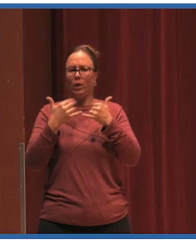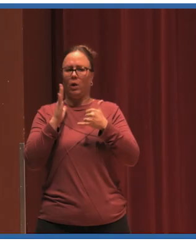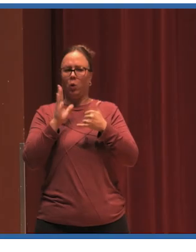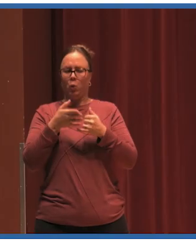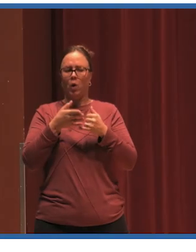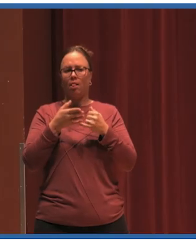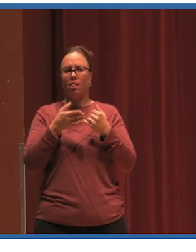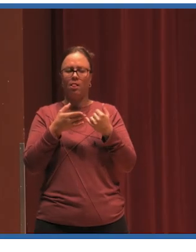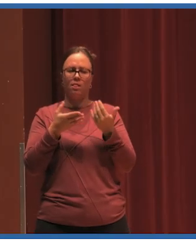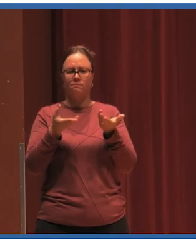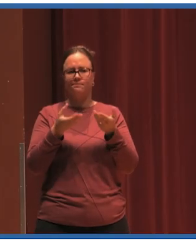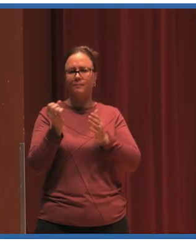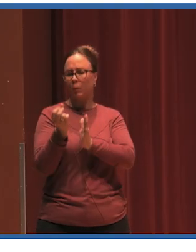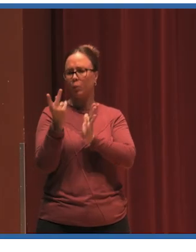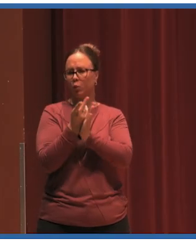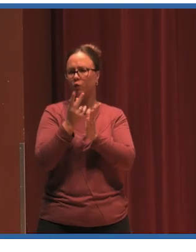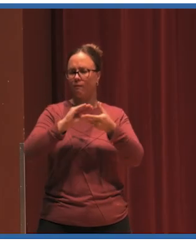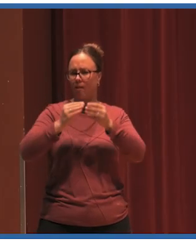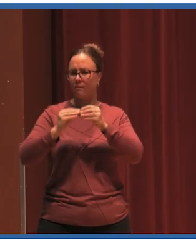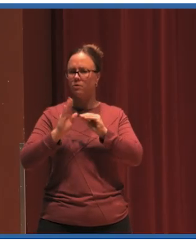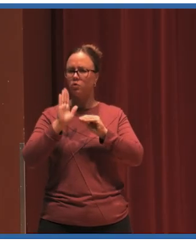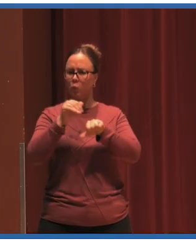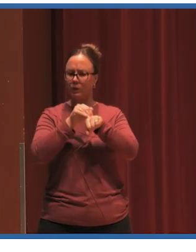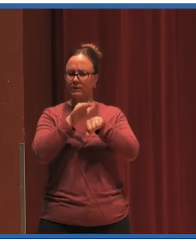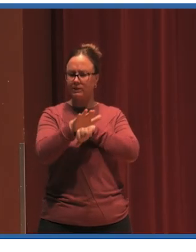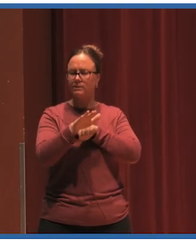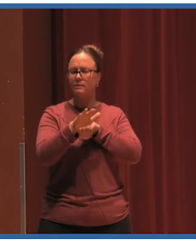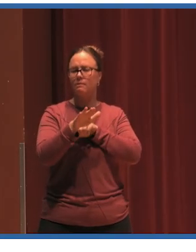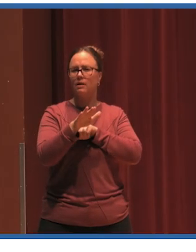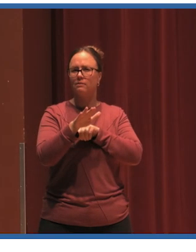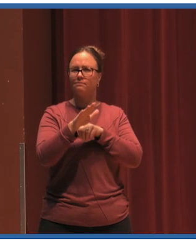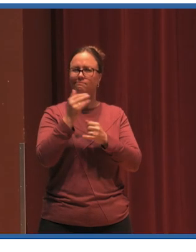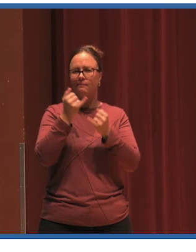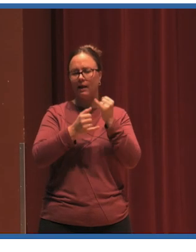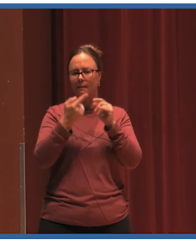to the state either at the end of this month or beginning of February.